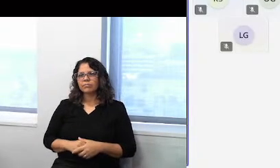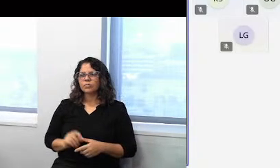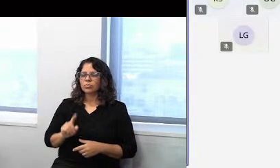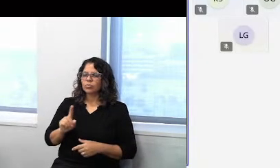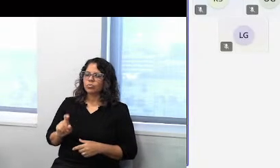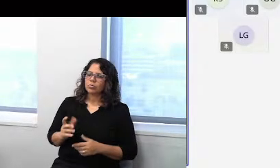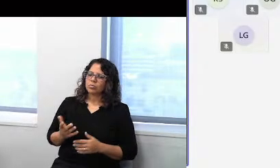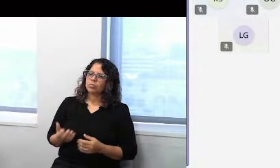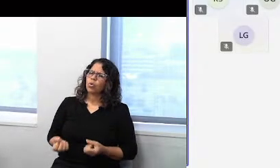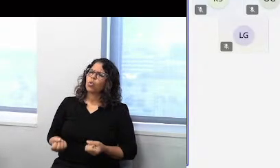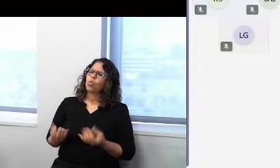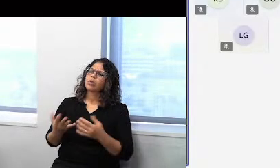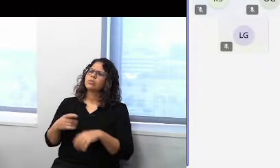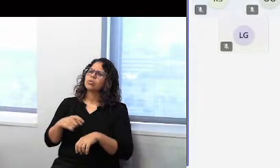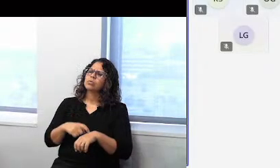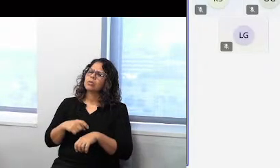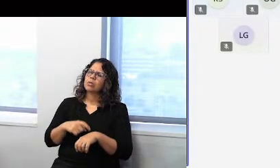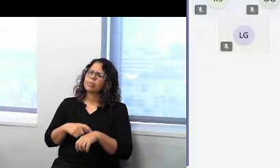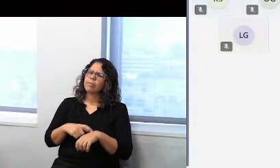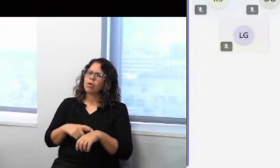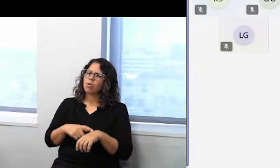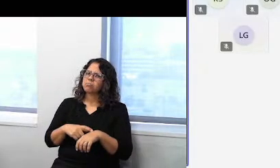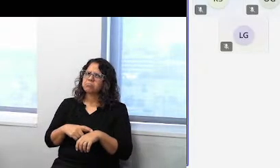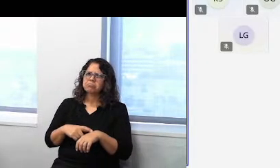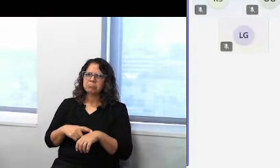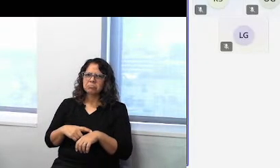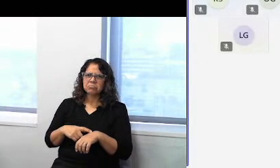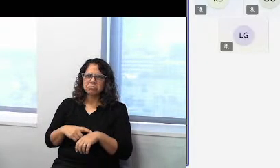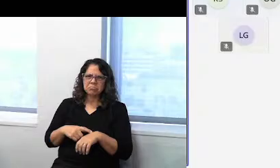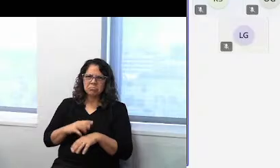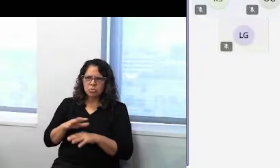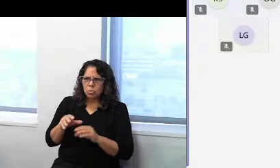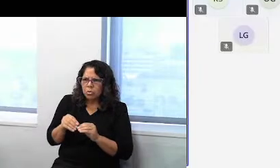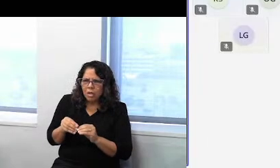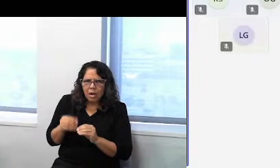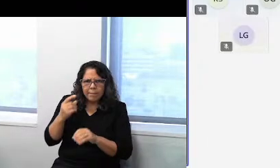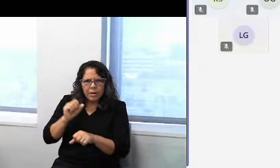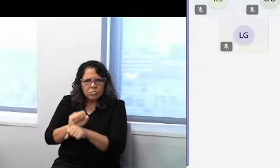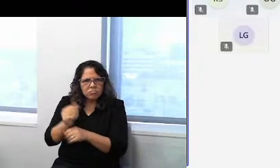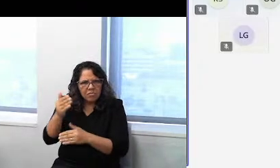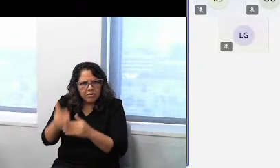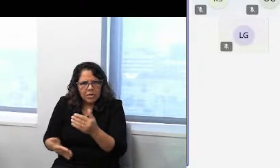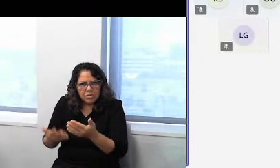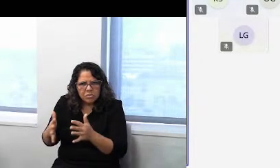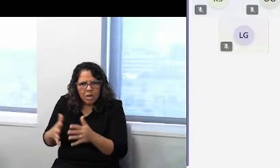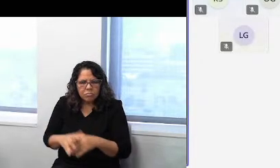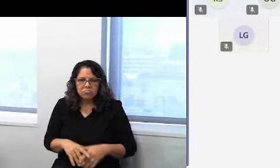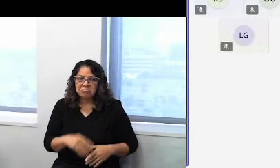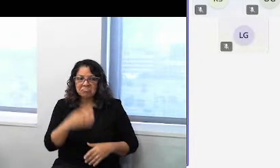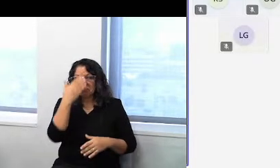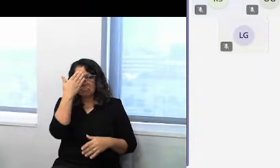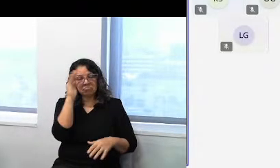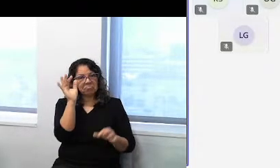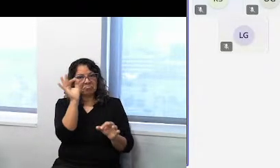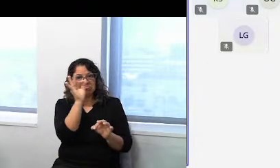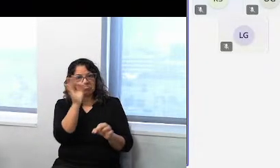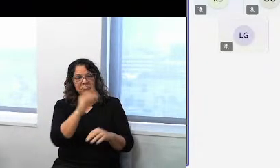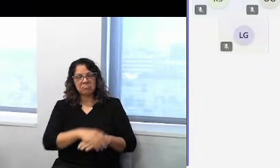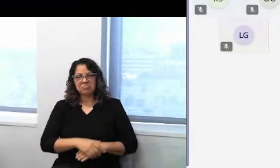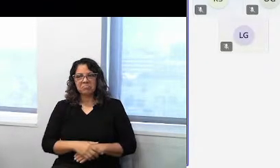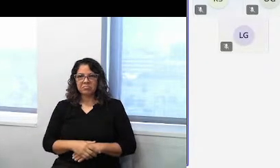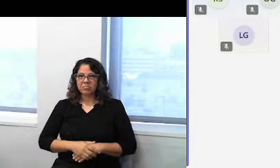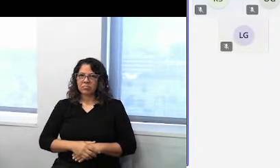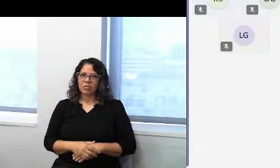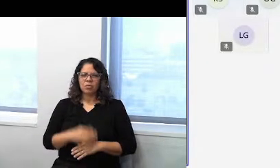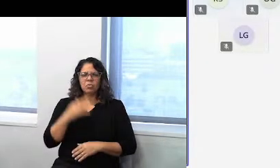months it could go for those projects? I don't have a sense on that, or because it will be brought, right? It will be brought in